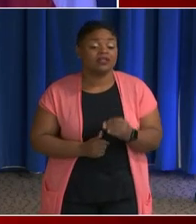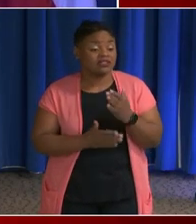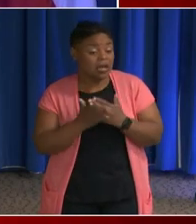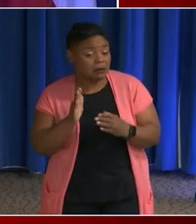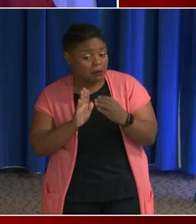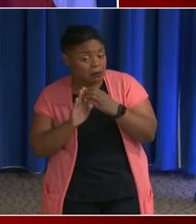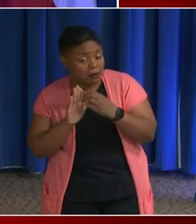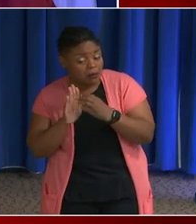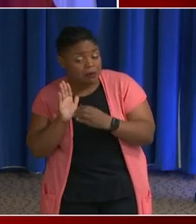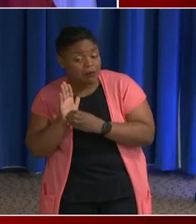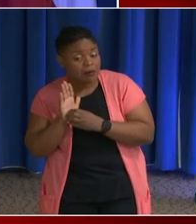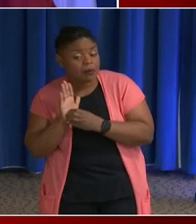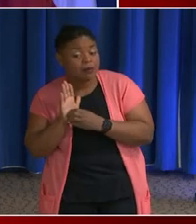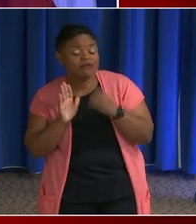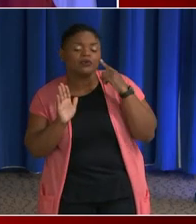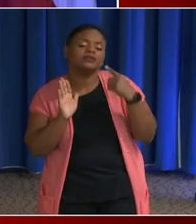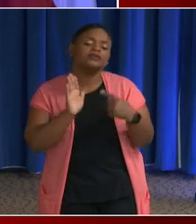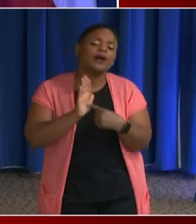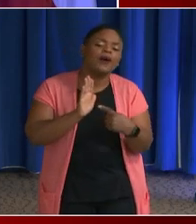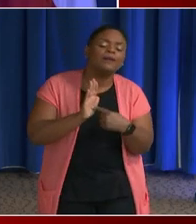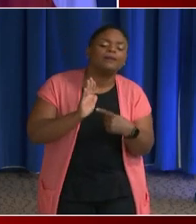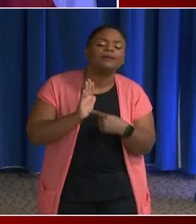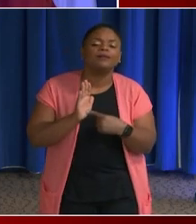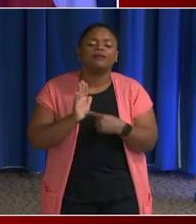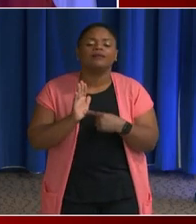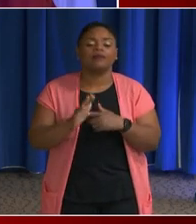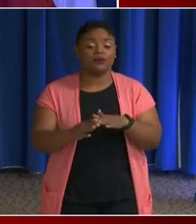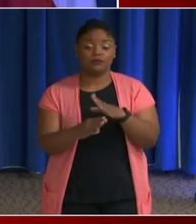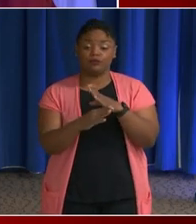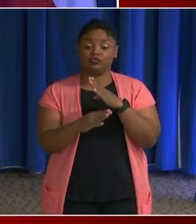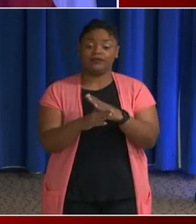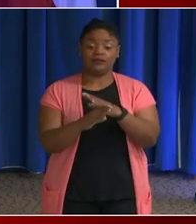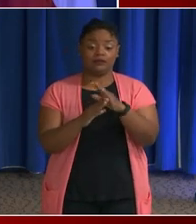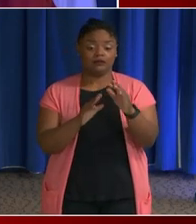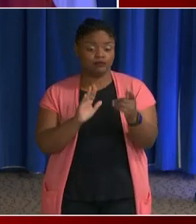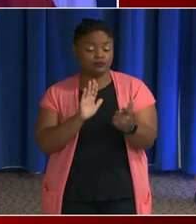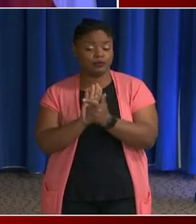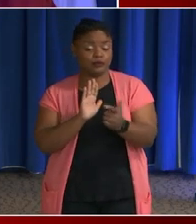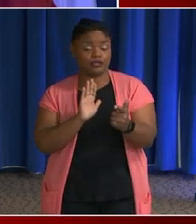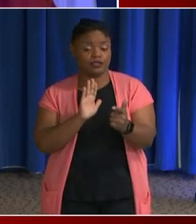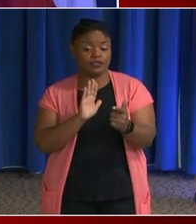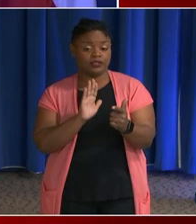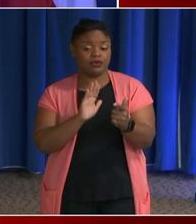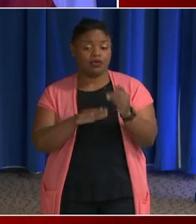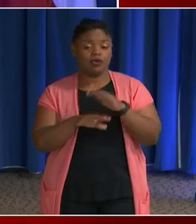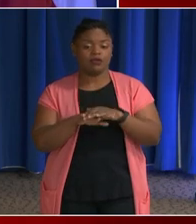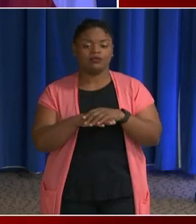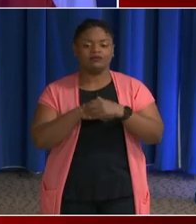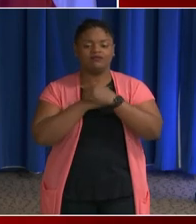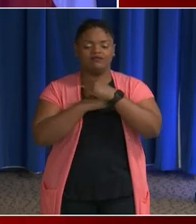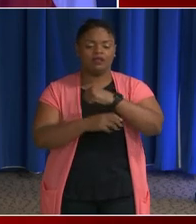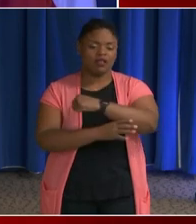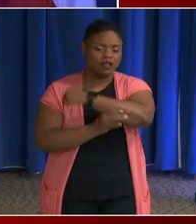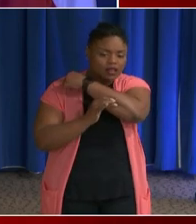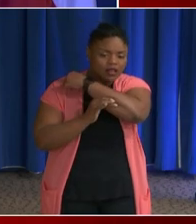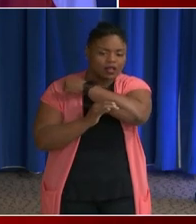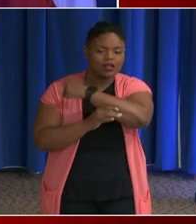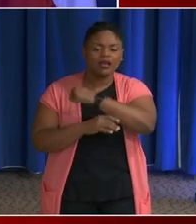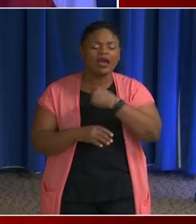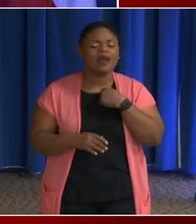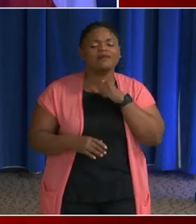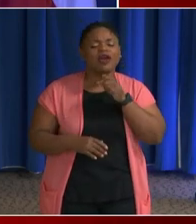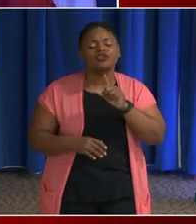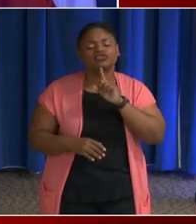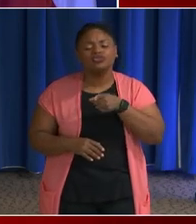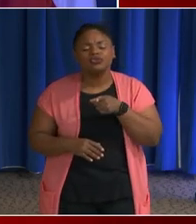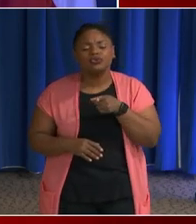instance, the prohibition on neck holds. I'm not really sure that